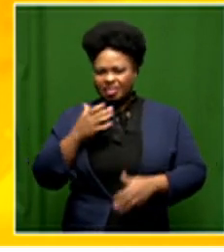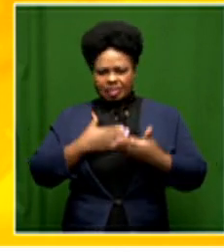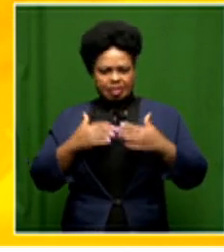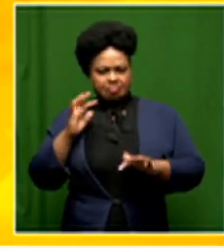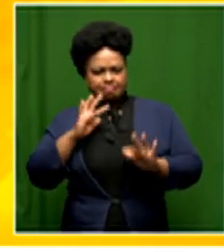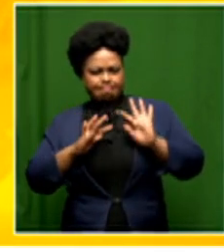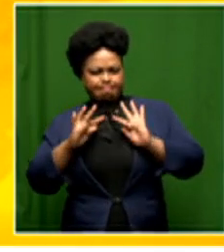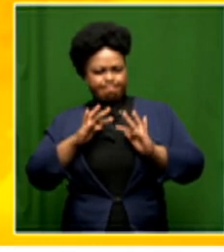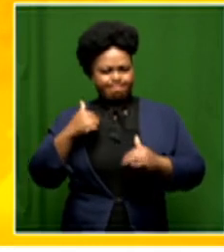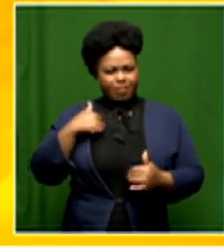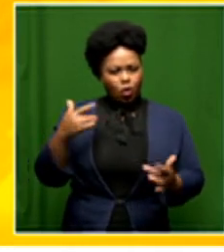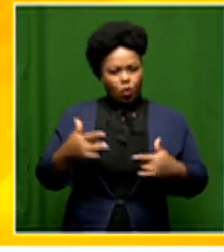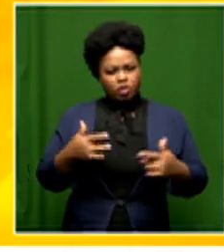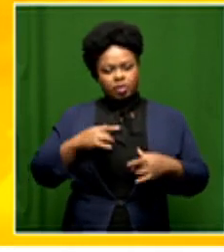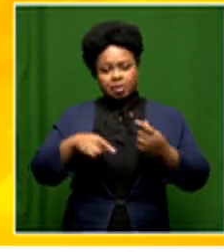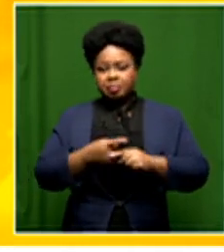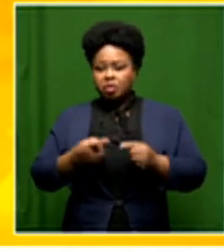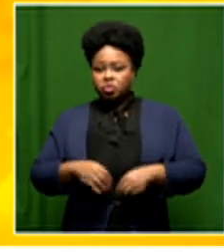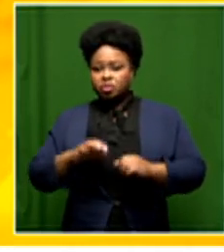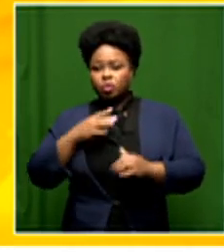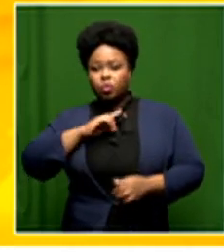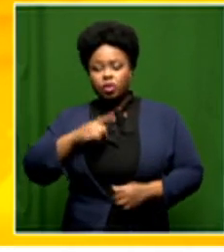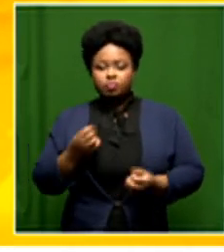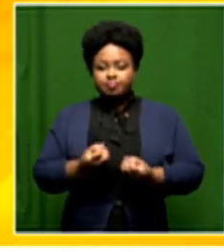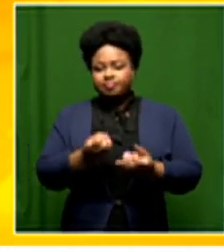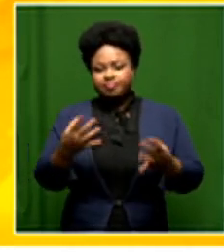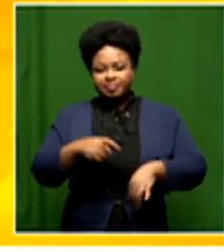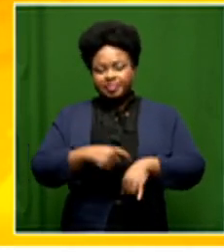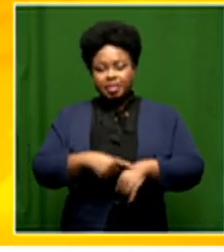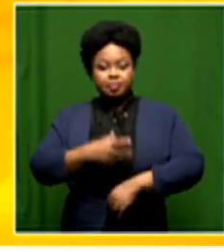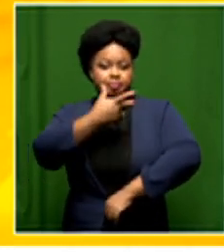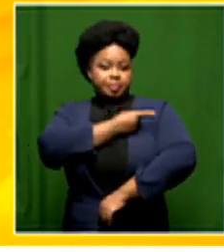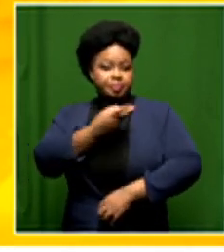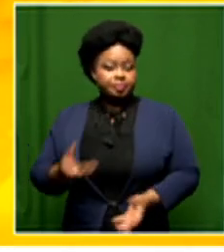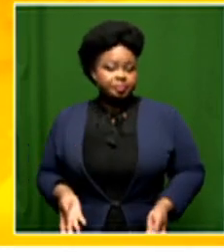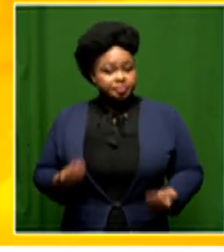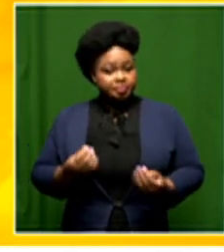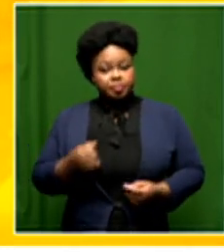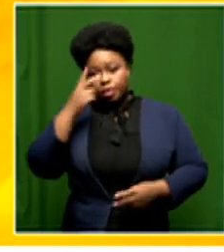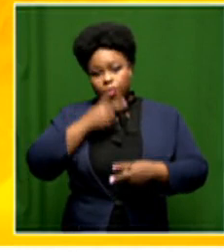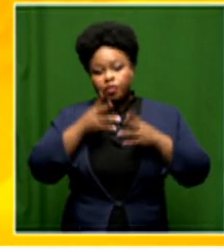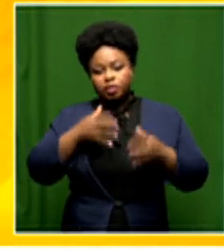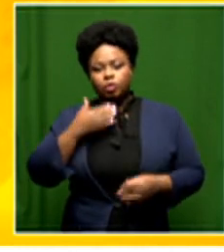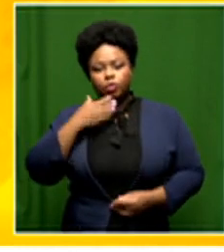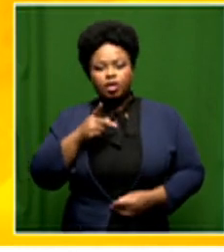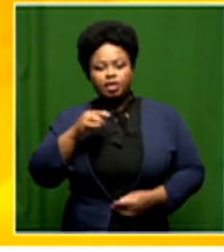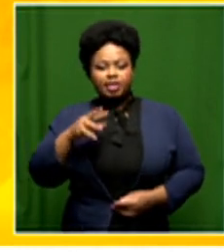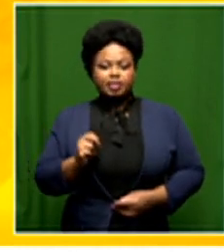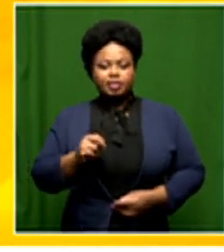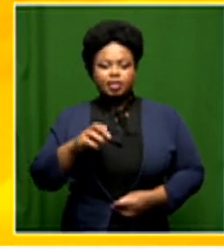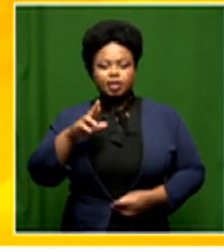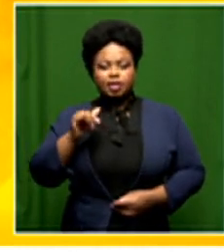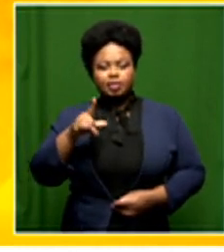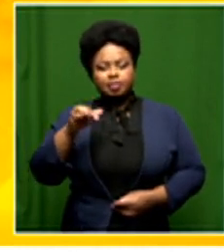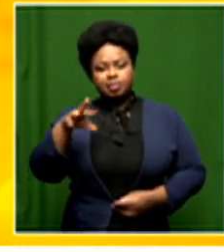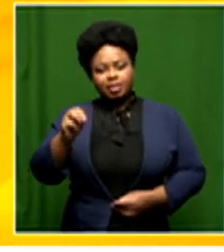doubtful have legitimate concerns around the development and the rollout time of the vaccine. Well, Professor Carin Runciman,